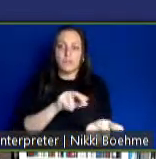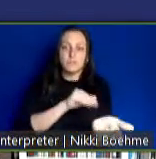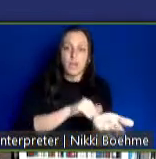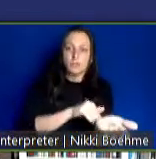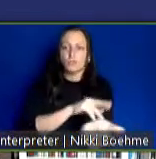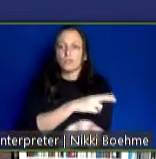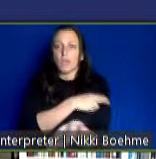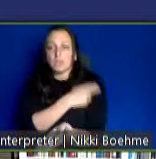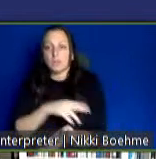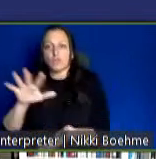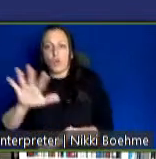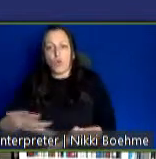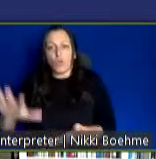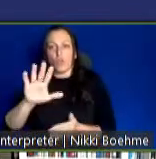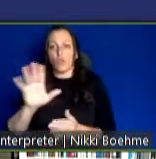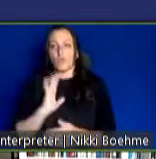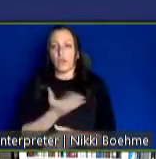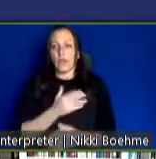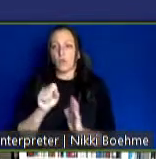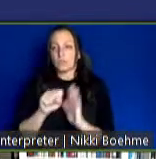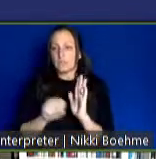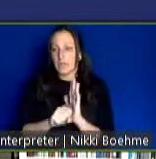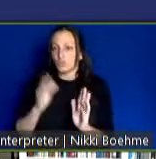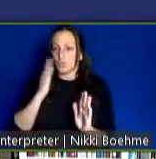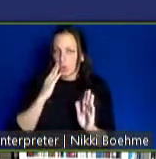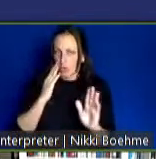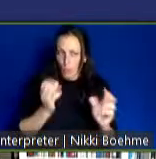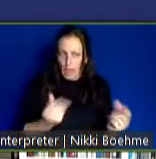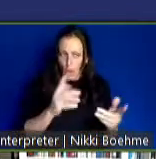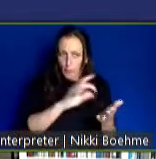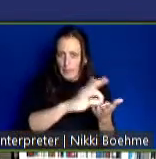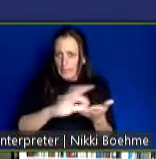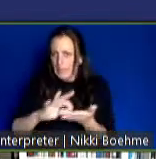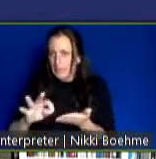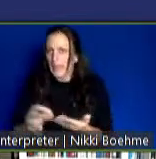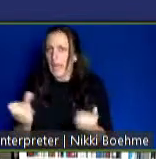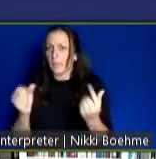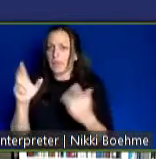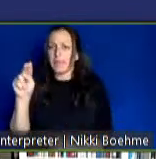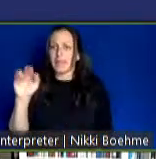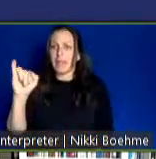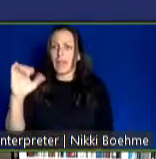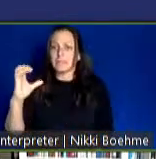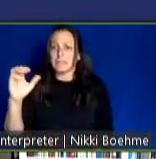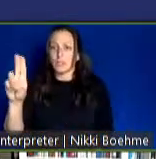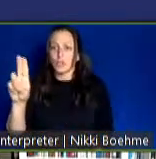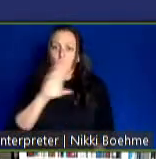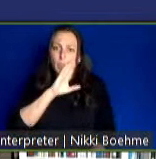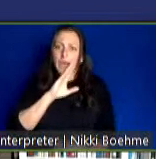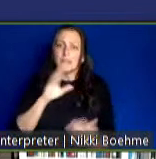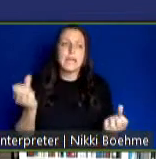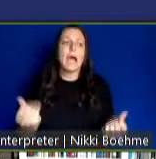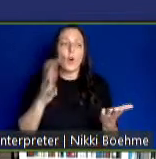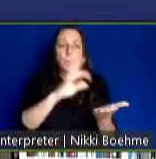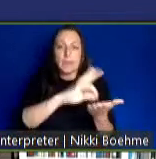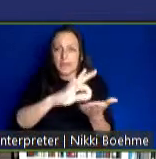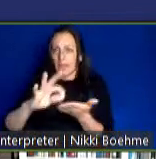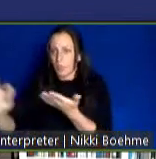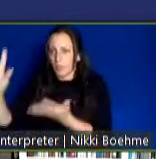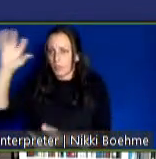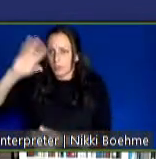into every pediatric ICU bed, every NICU bed that is available to us to ensure that